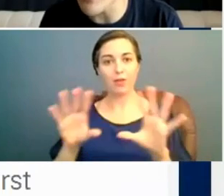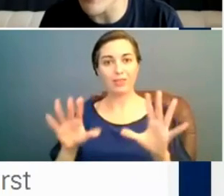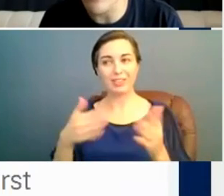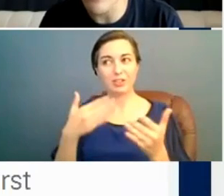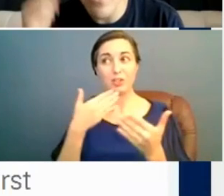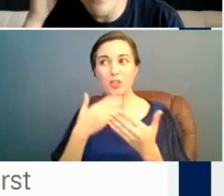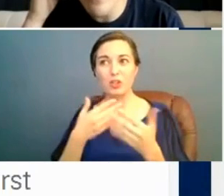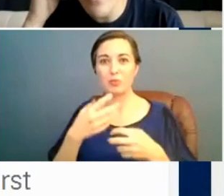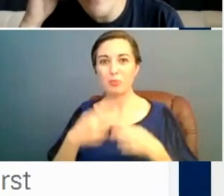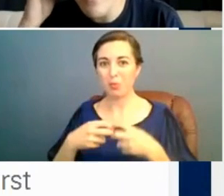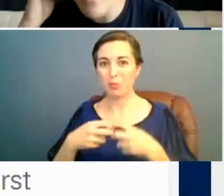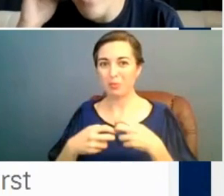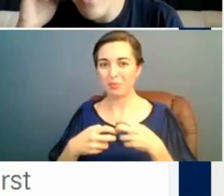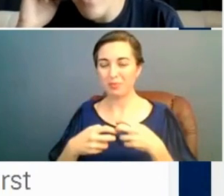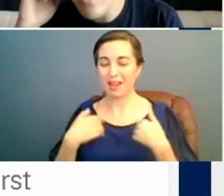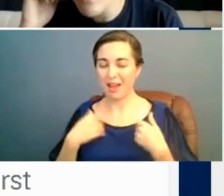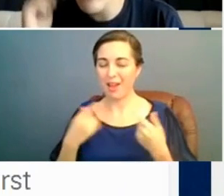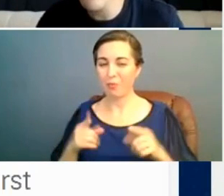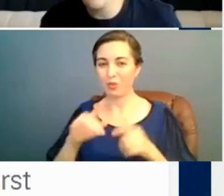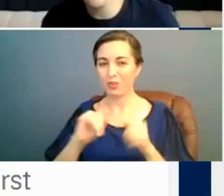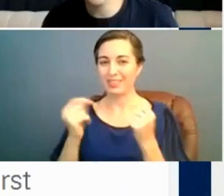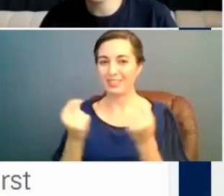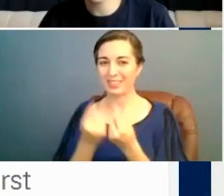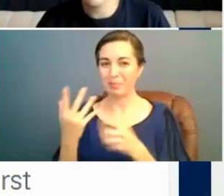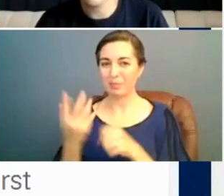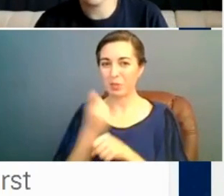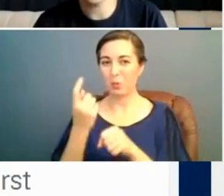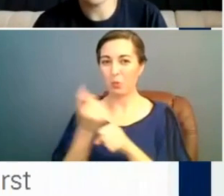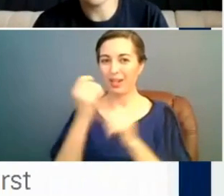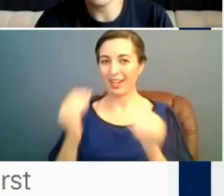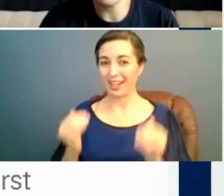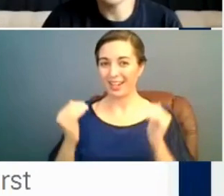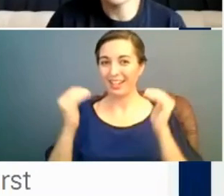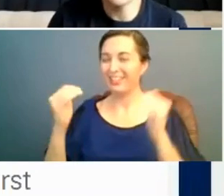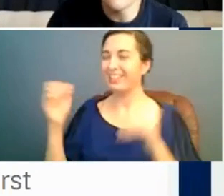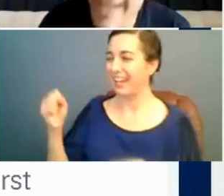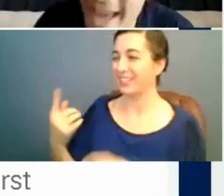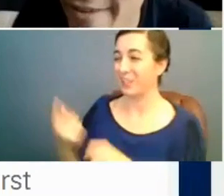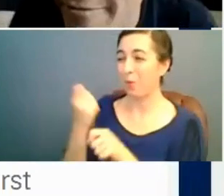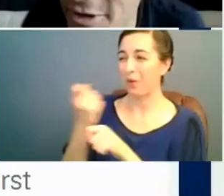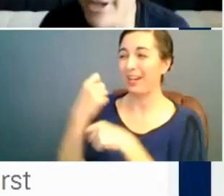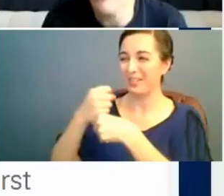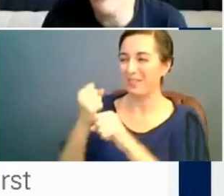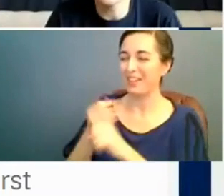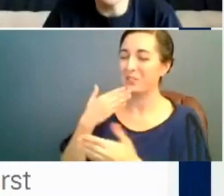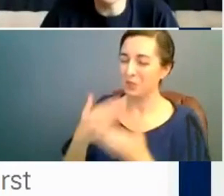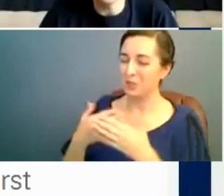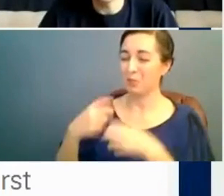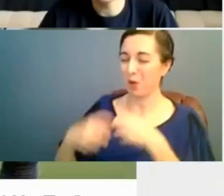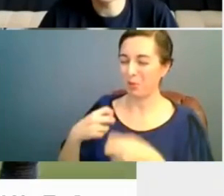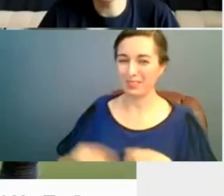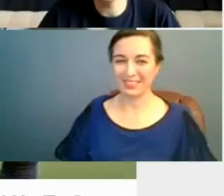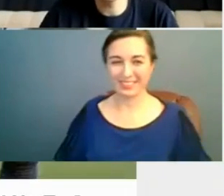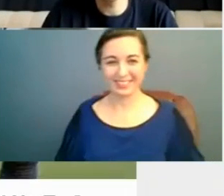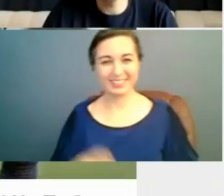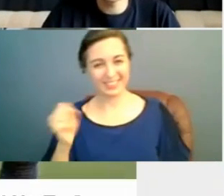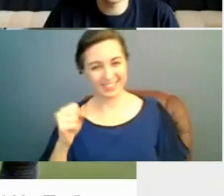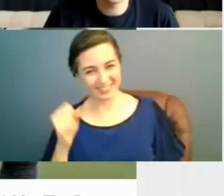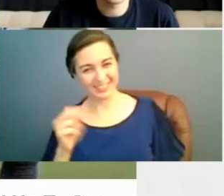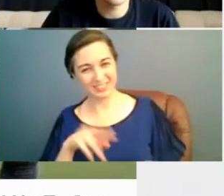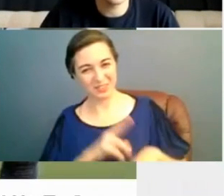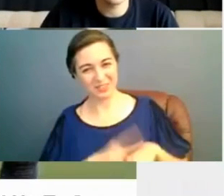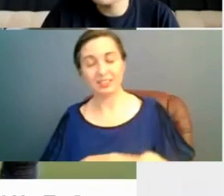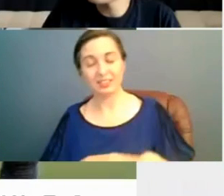team is winning. Absolutely. Winning creates good problems, I guess you could say. Yeah, for sure. And of course, I spent some